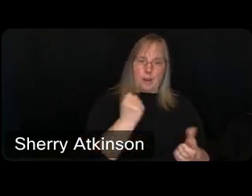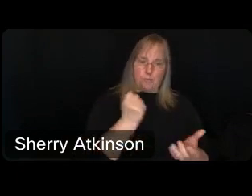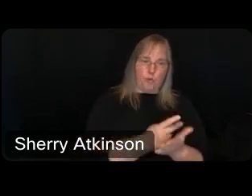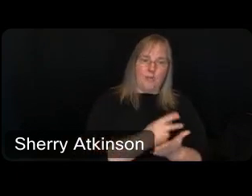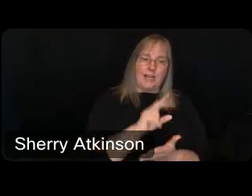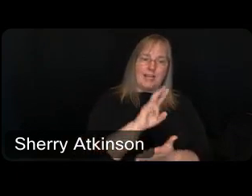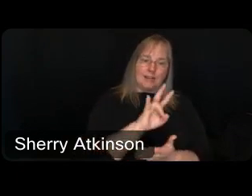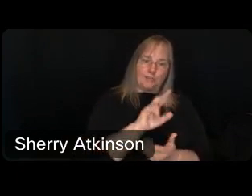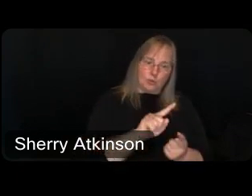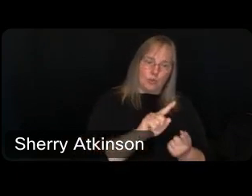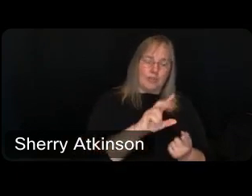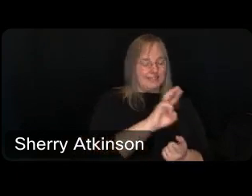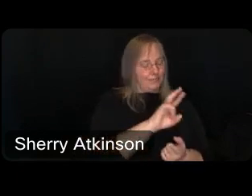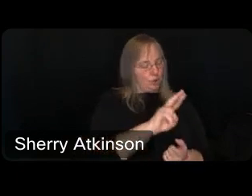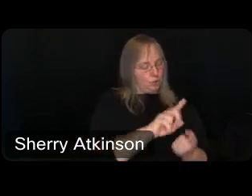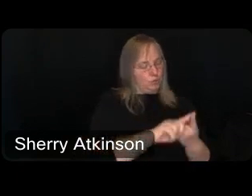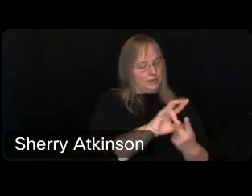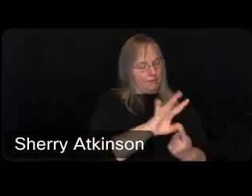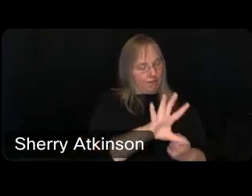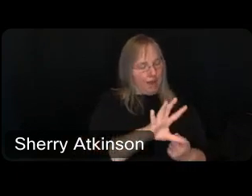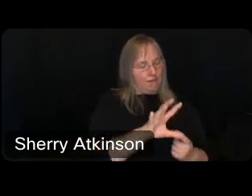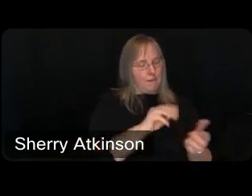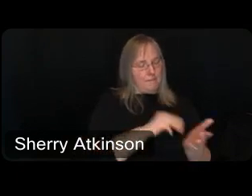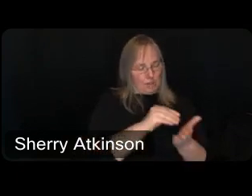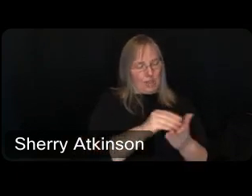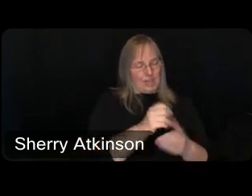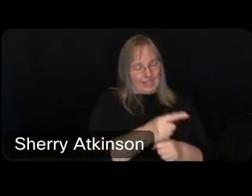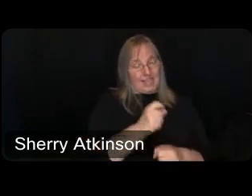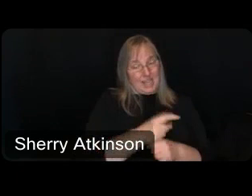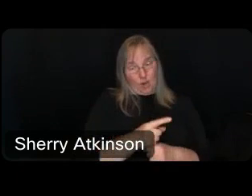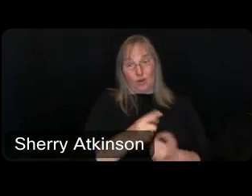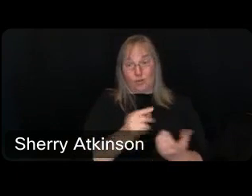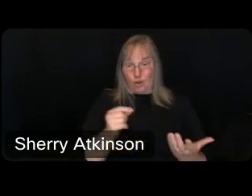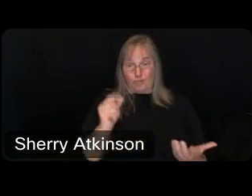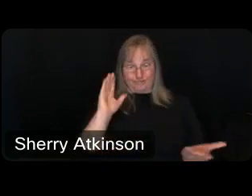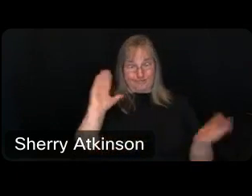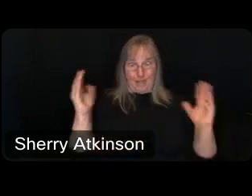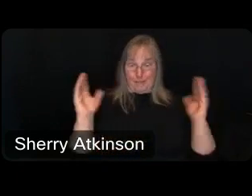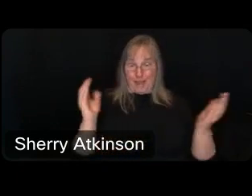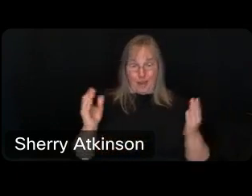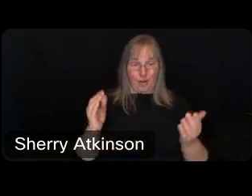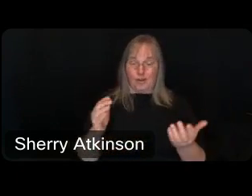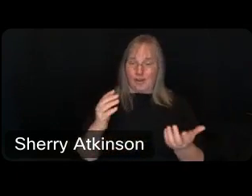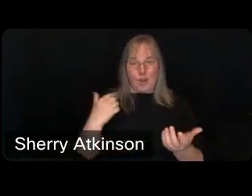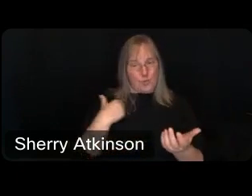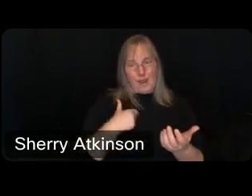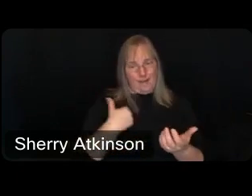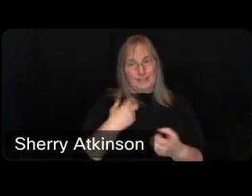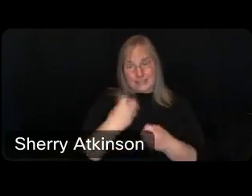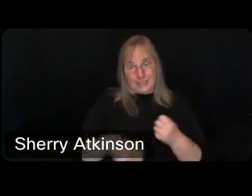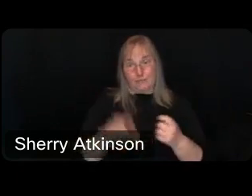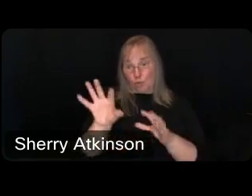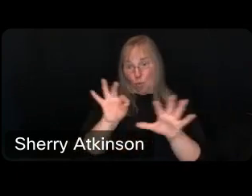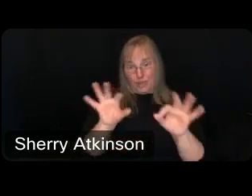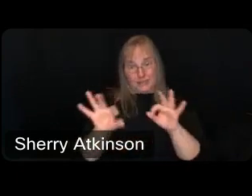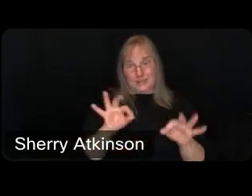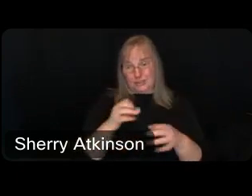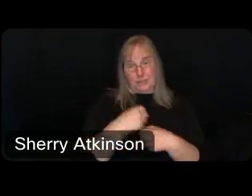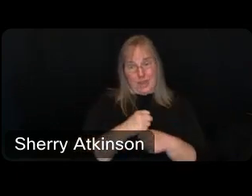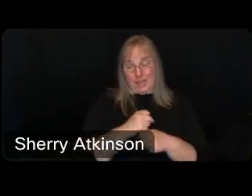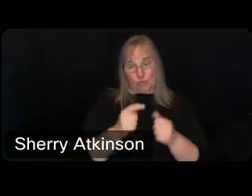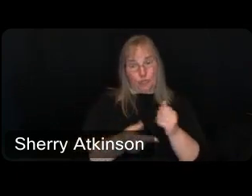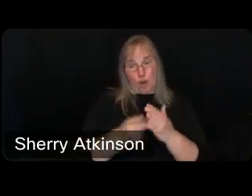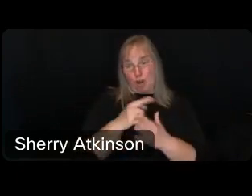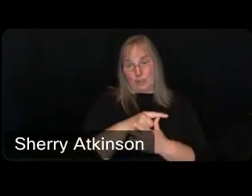affordability. So there will be some tough choice to make here regarding prioritization, and some of the project may have to get delayed